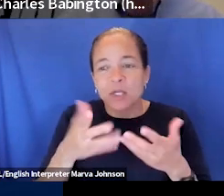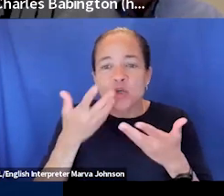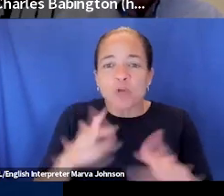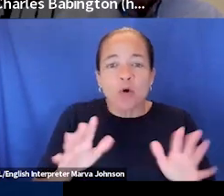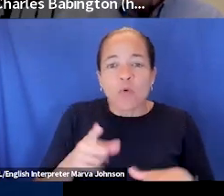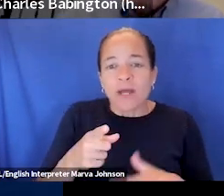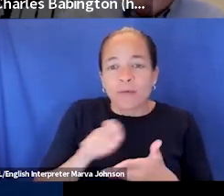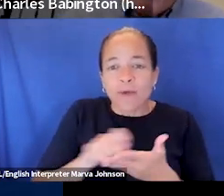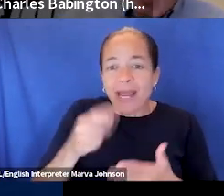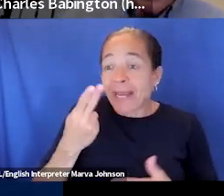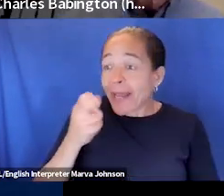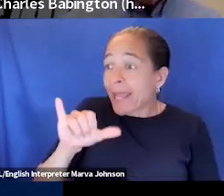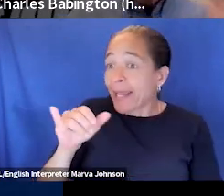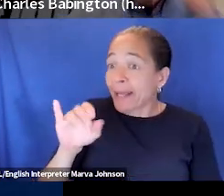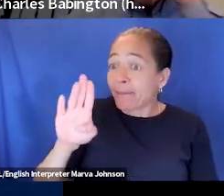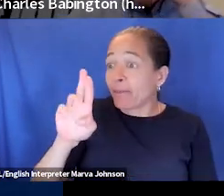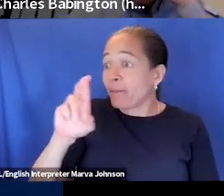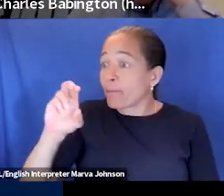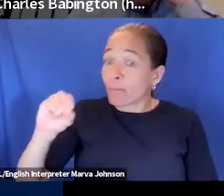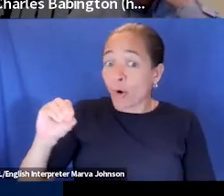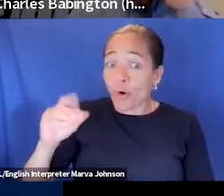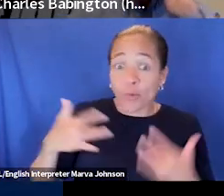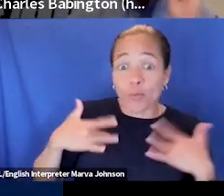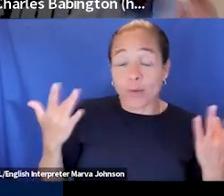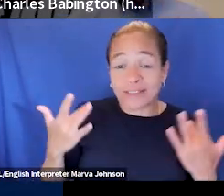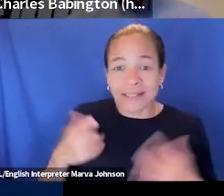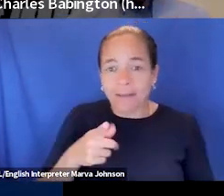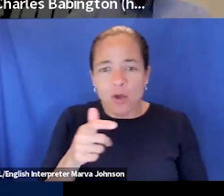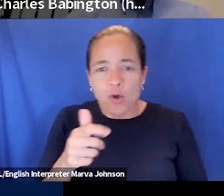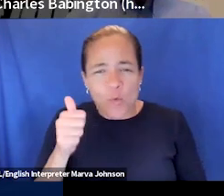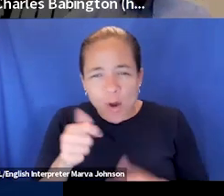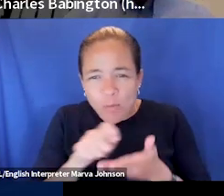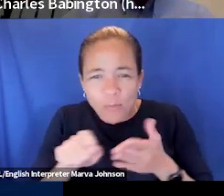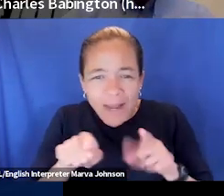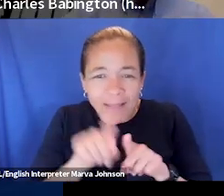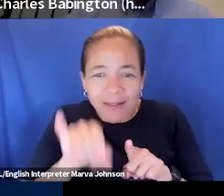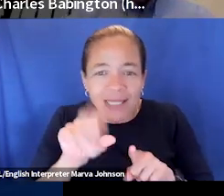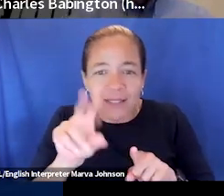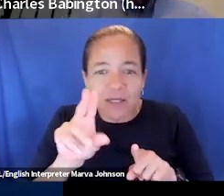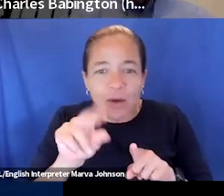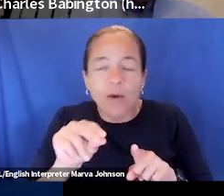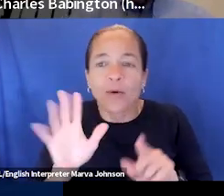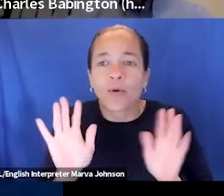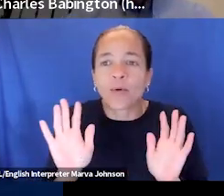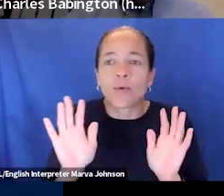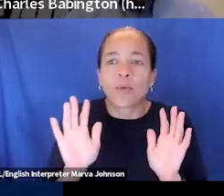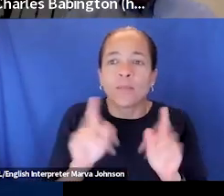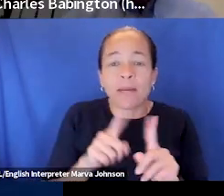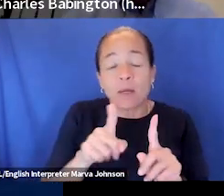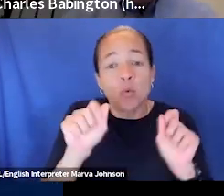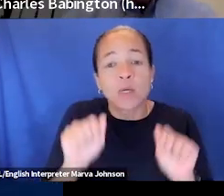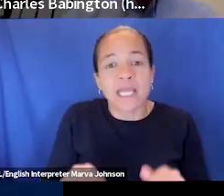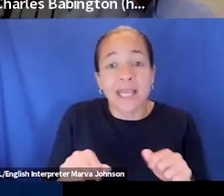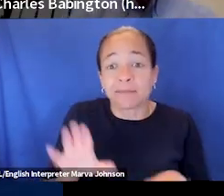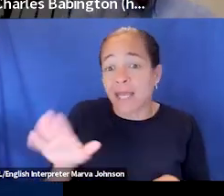going up? You're not going to write that way. You can, but you could say, dear